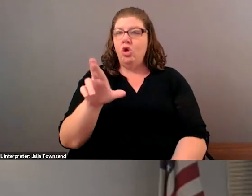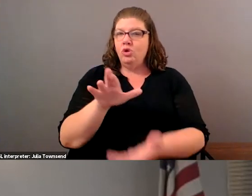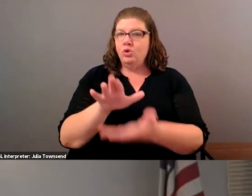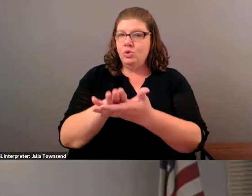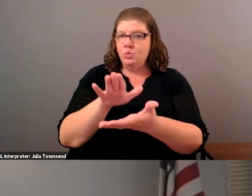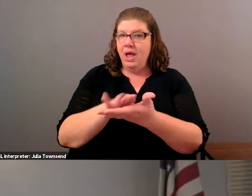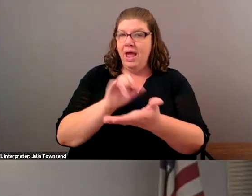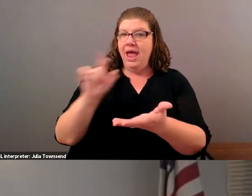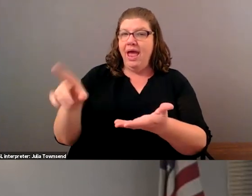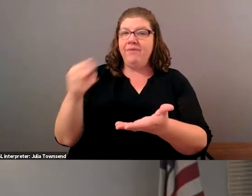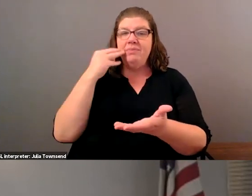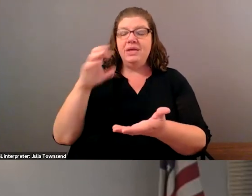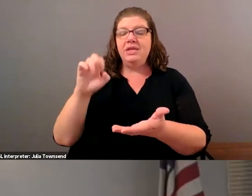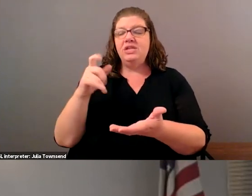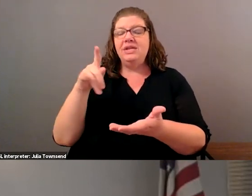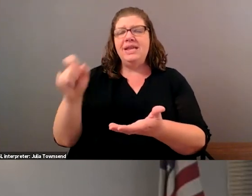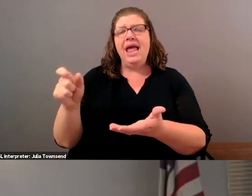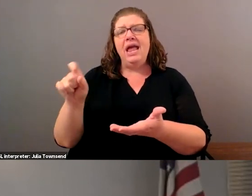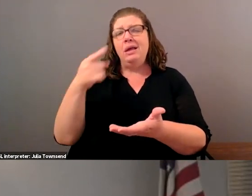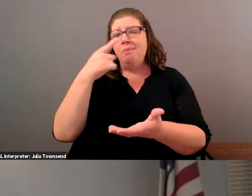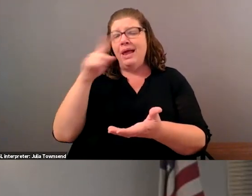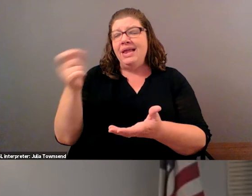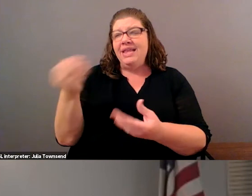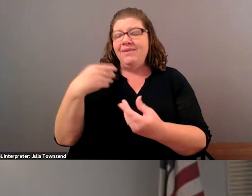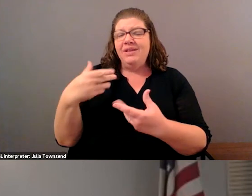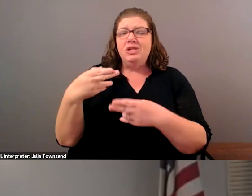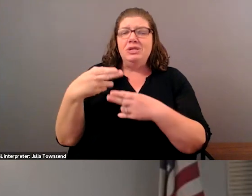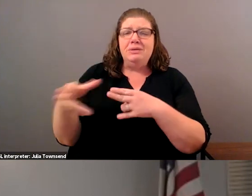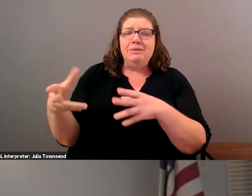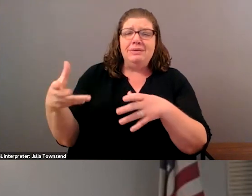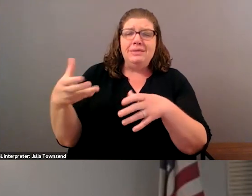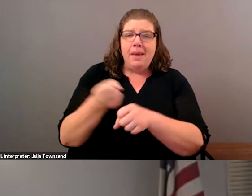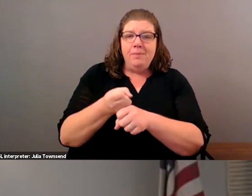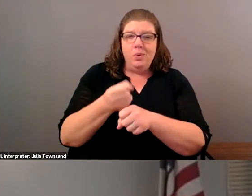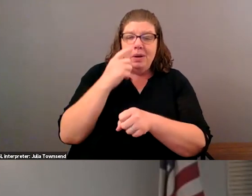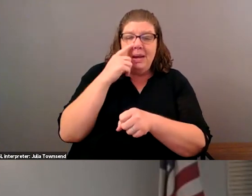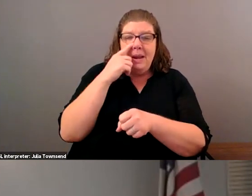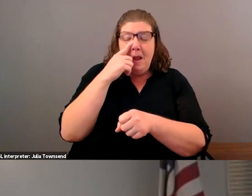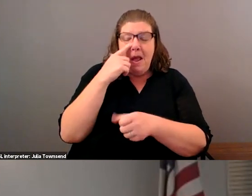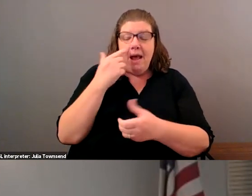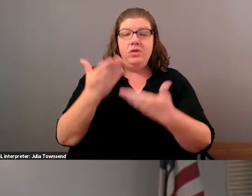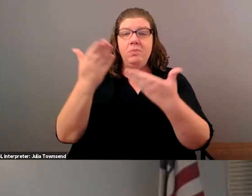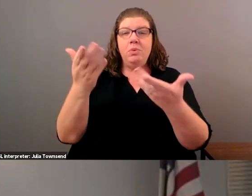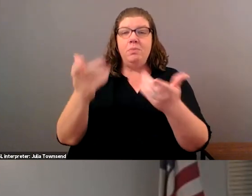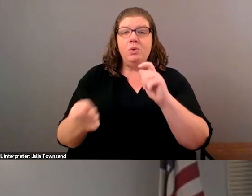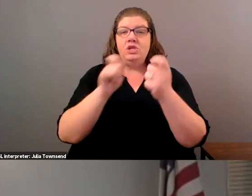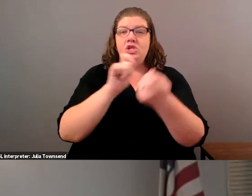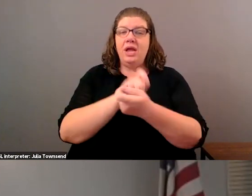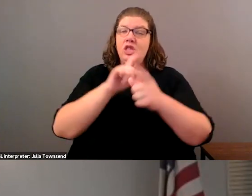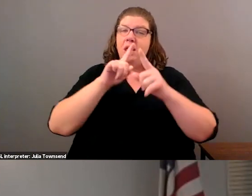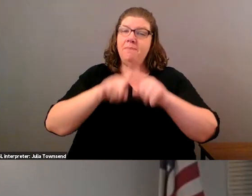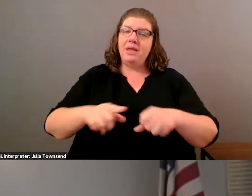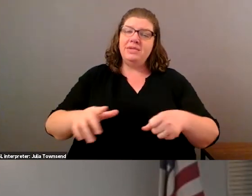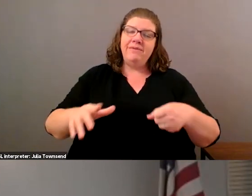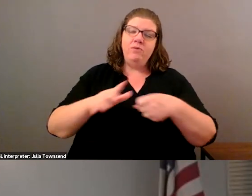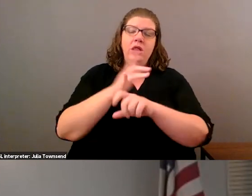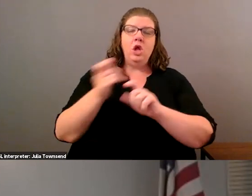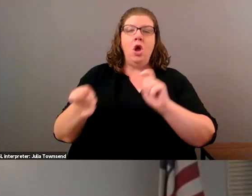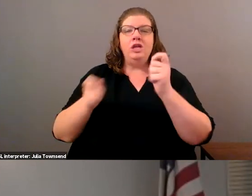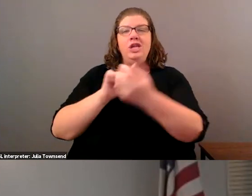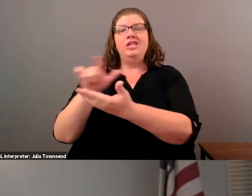Ms. Chate to just give us a summary of what the proposed changes are that are based 100% on changes in the